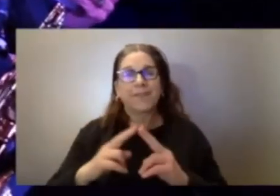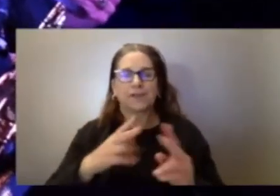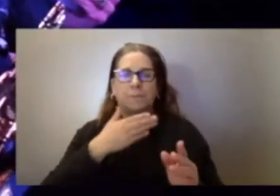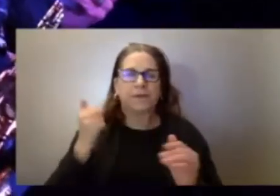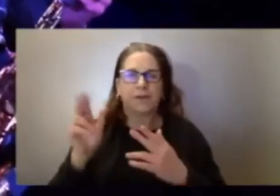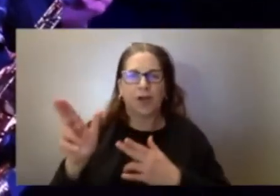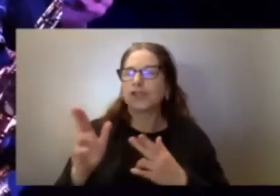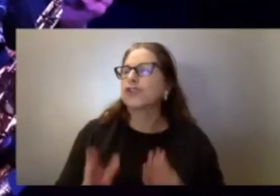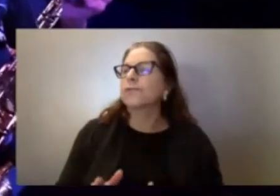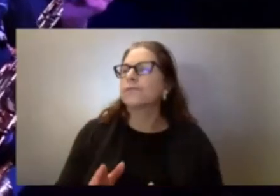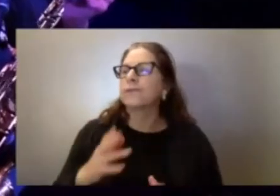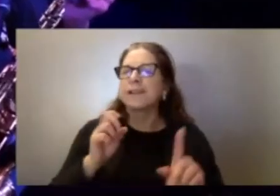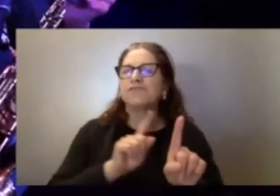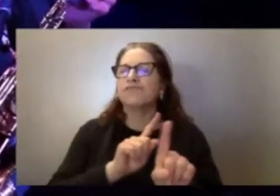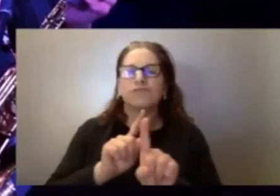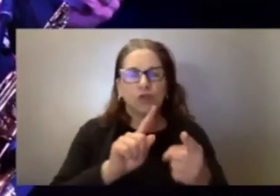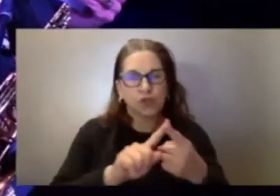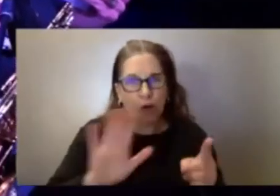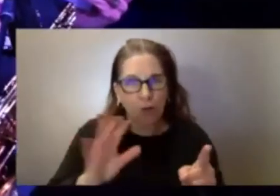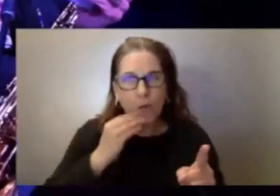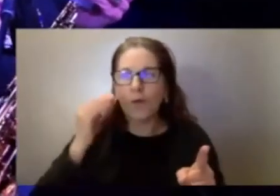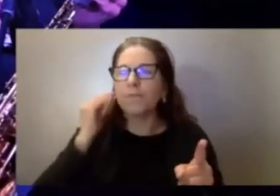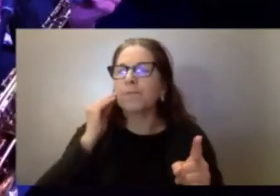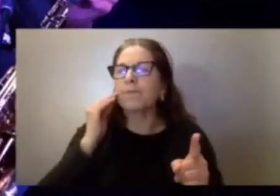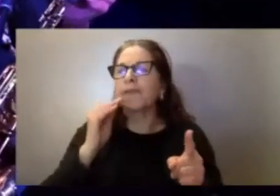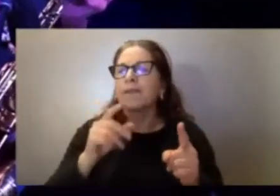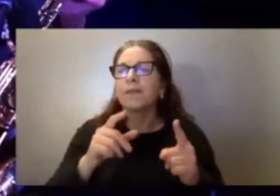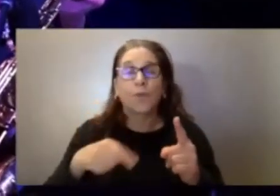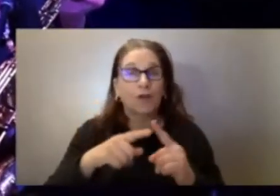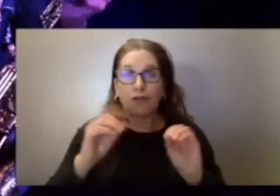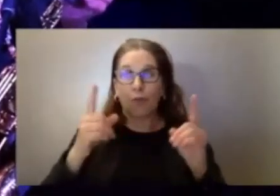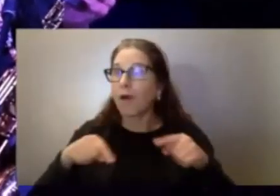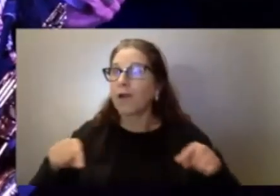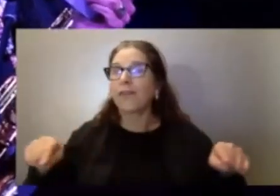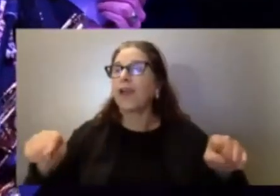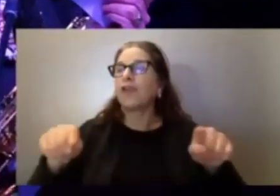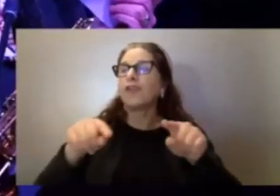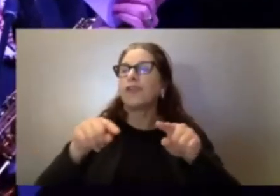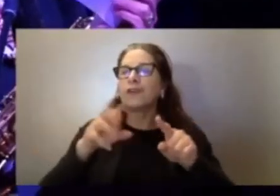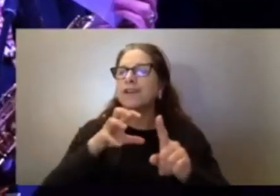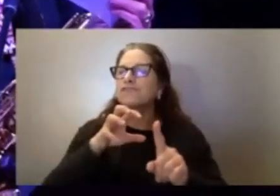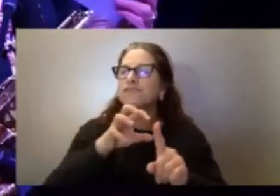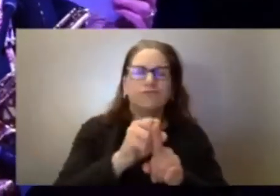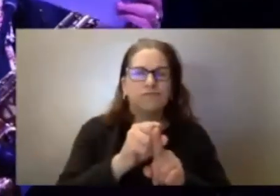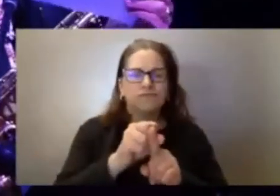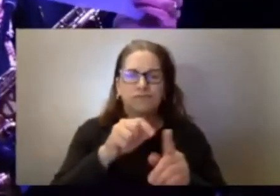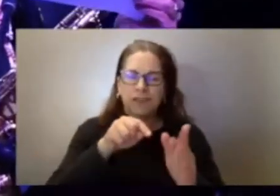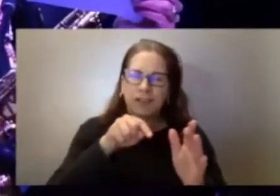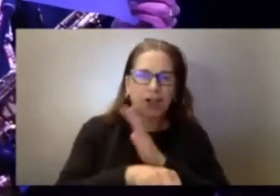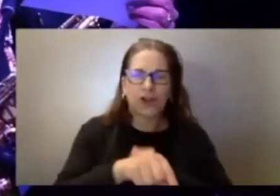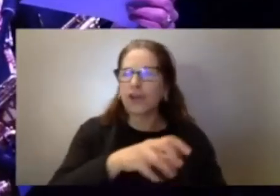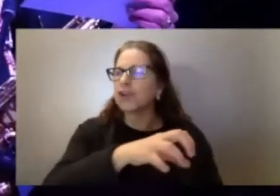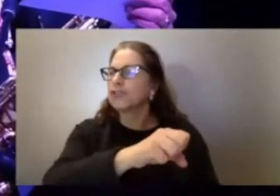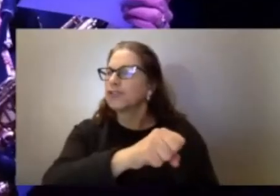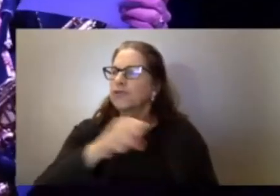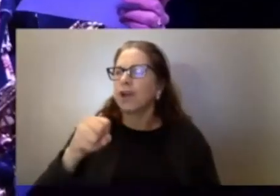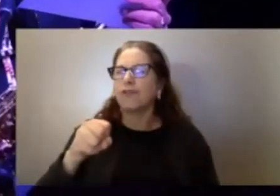her, kills her, and drags her body out of her house to the sea. I can see the trail of blood behind